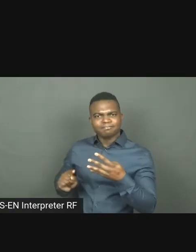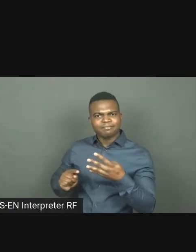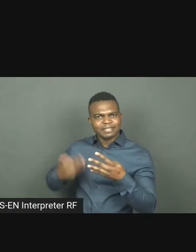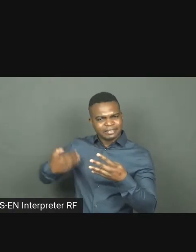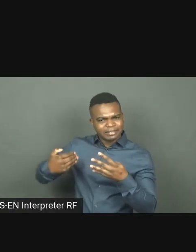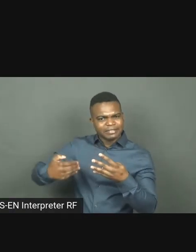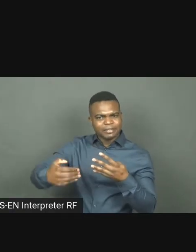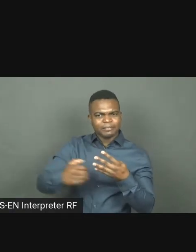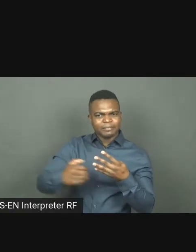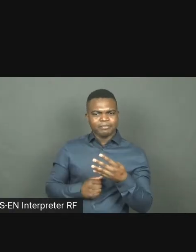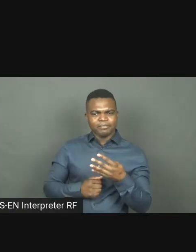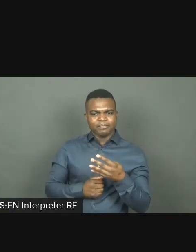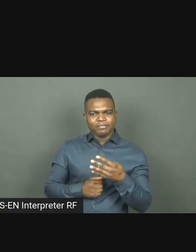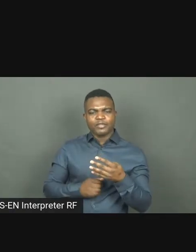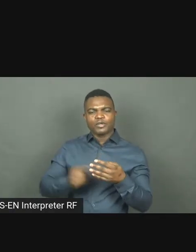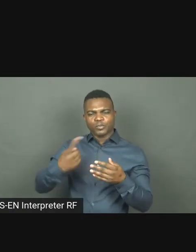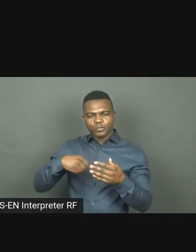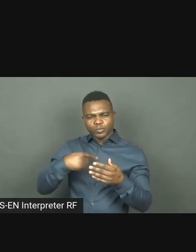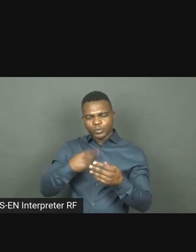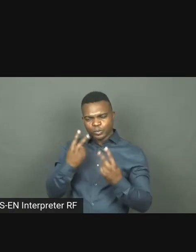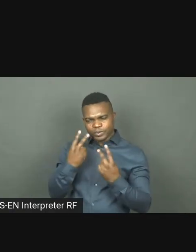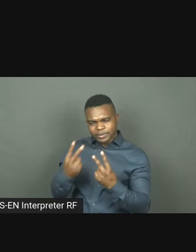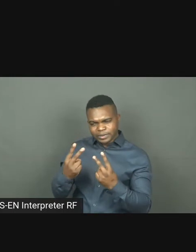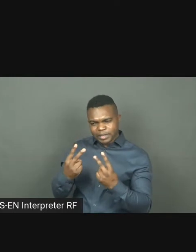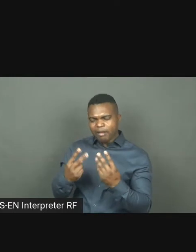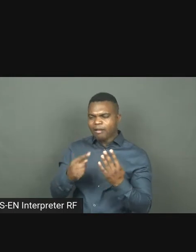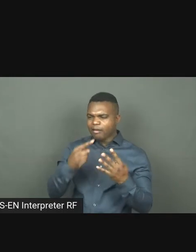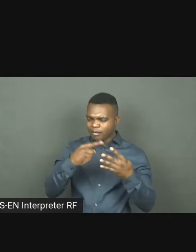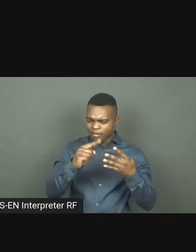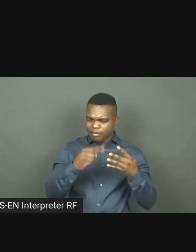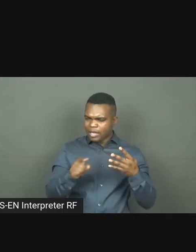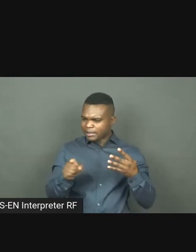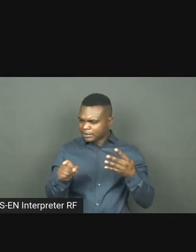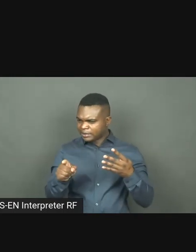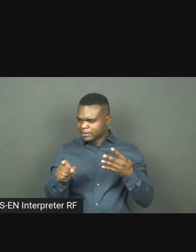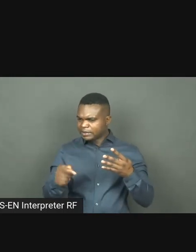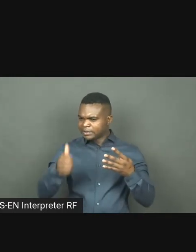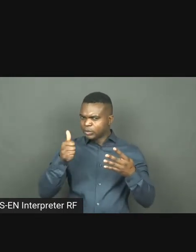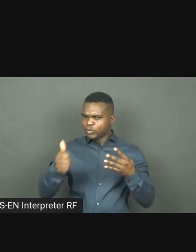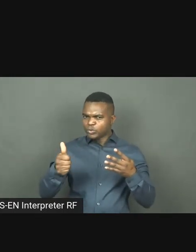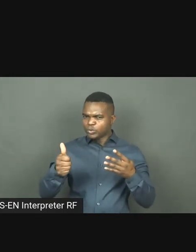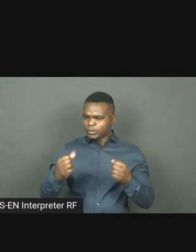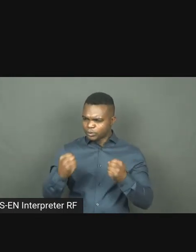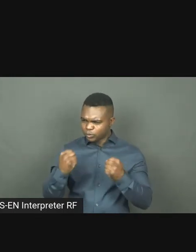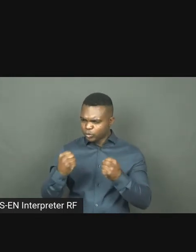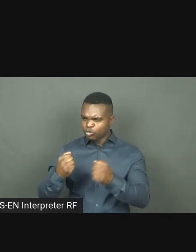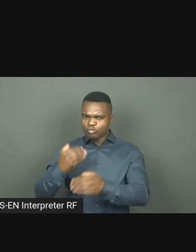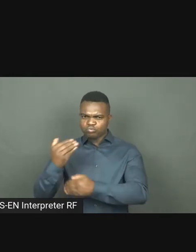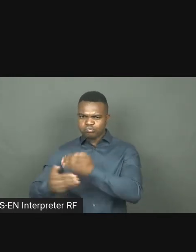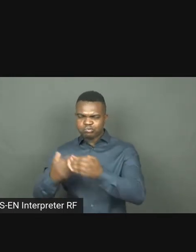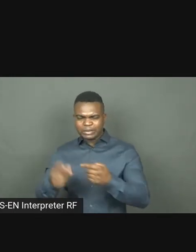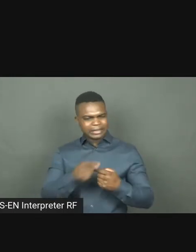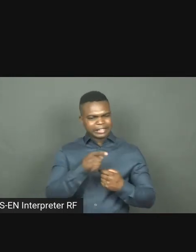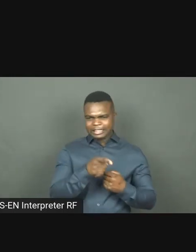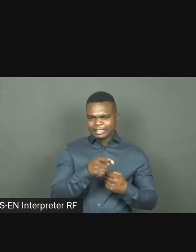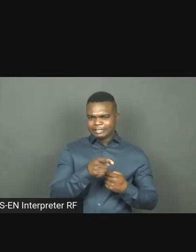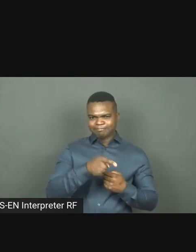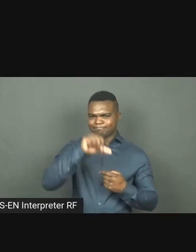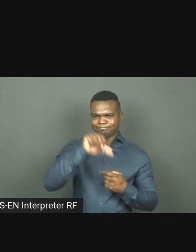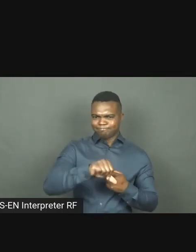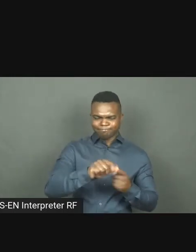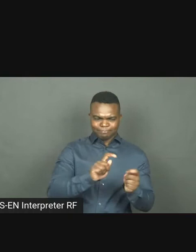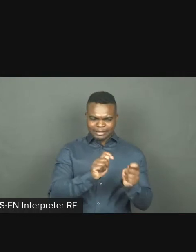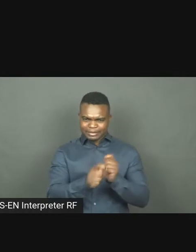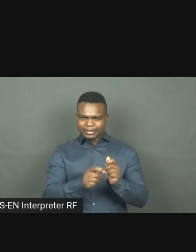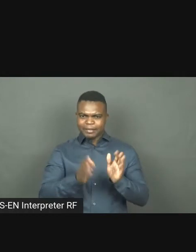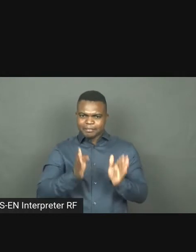CHS exchange to learn from and share with others so that together we can raise the bar on quality and accountability. I'd